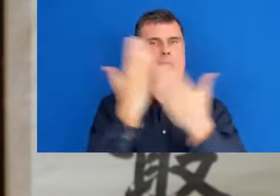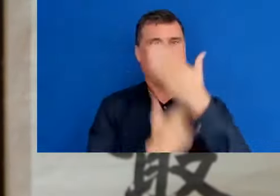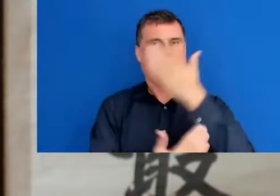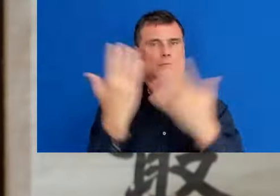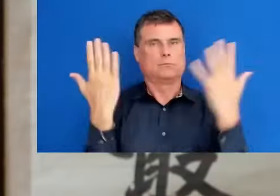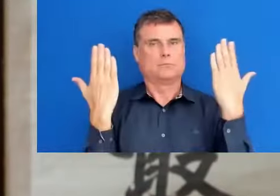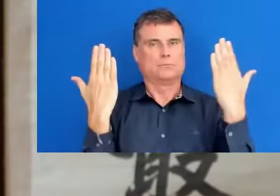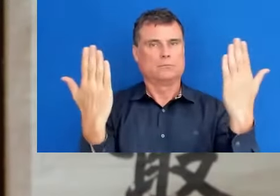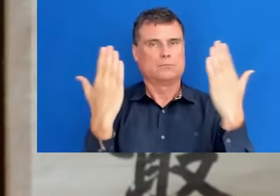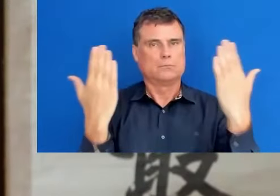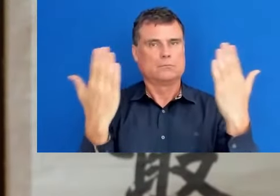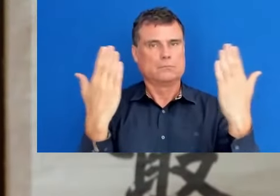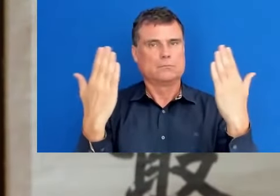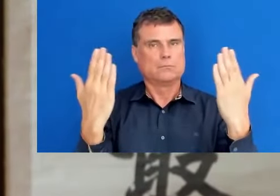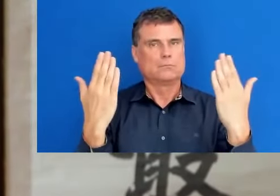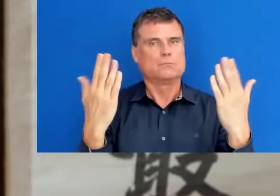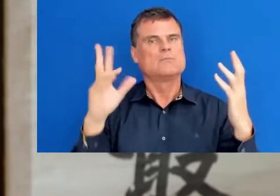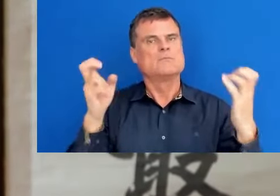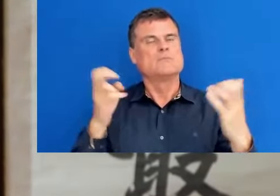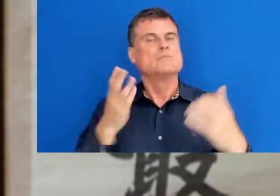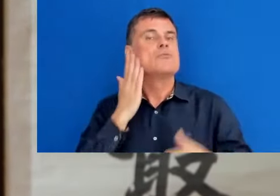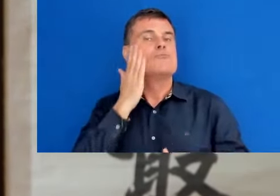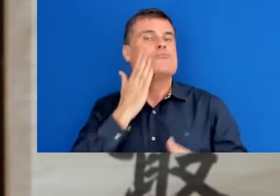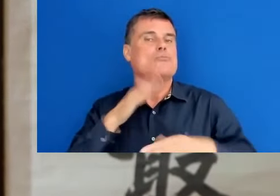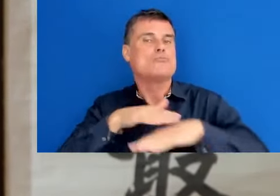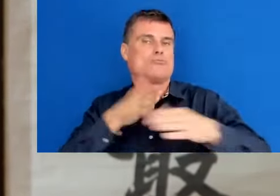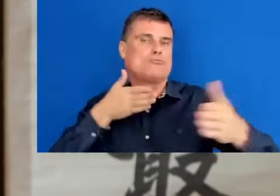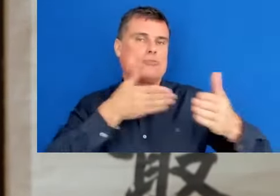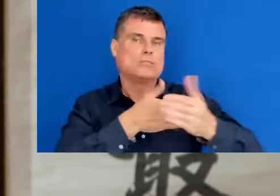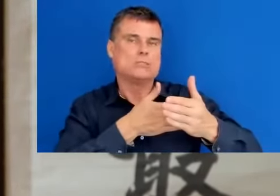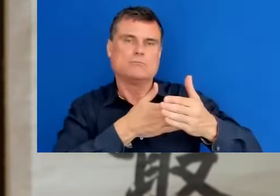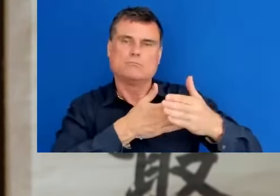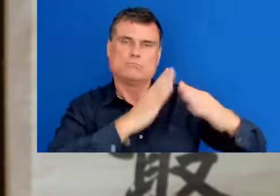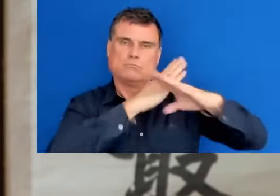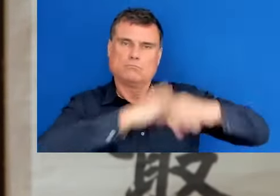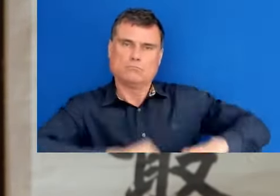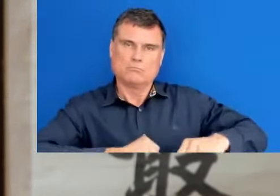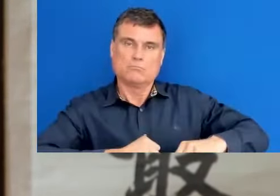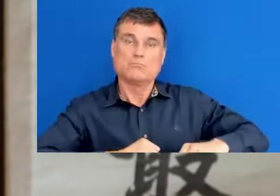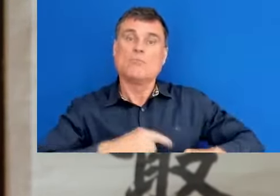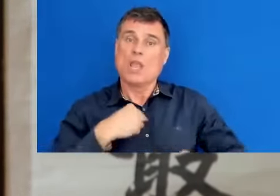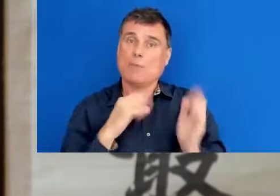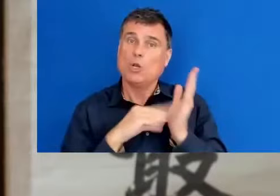anti-racism work. It's very important. I've learned so much from you and your husband and from Naveen.